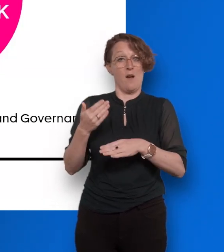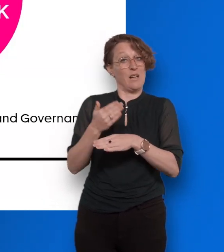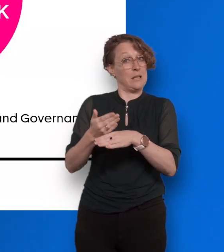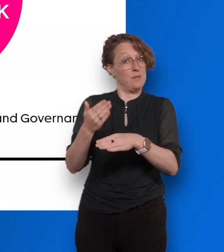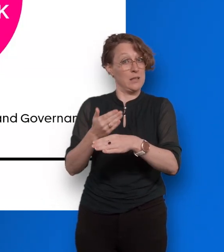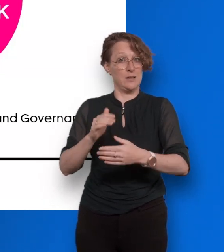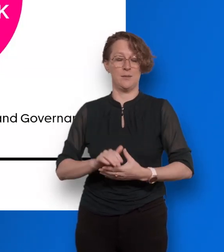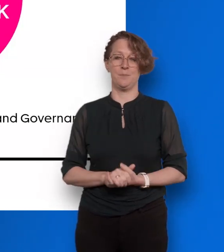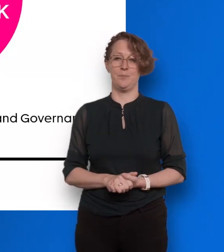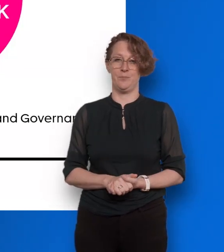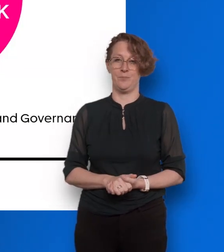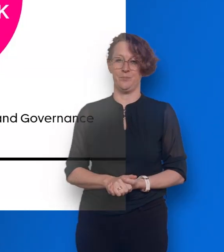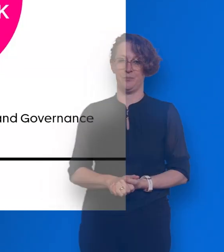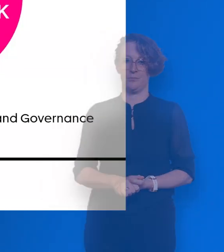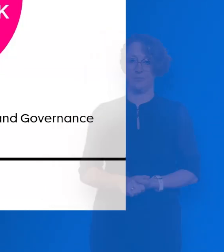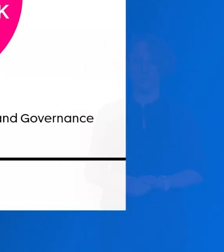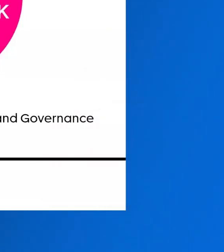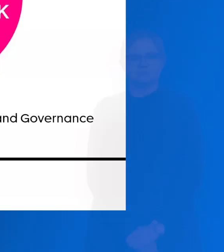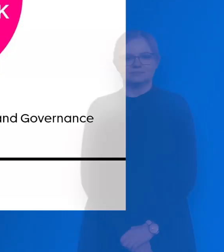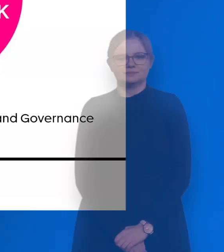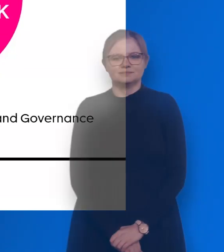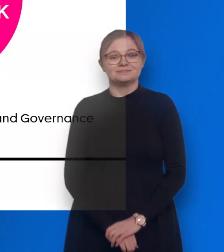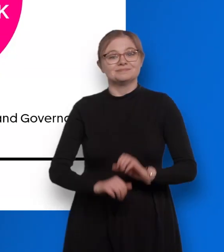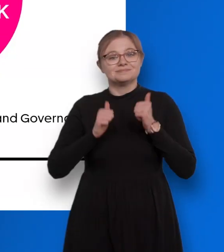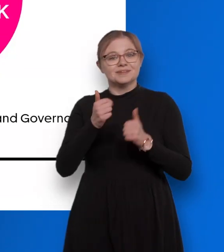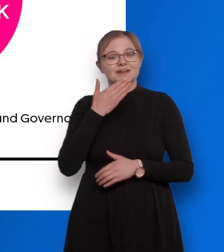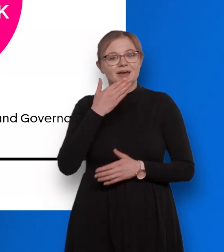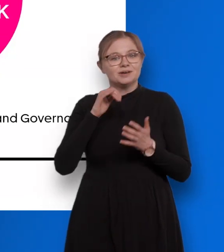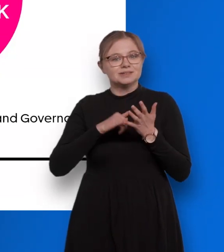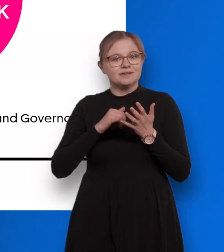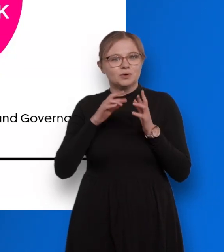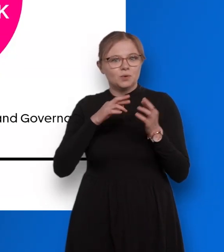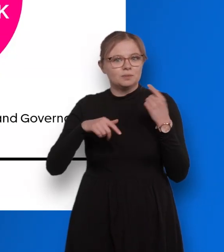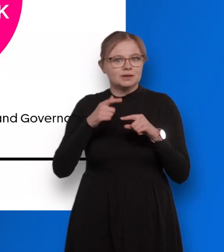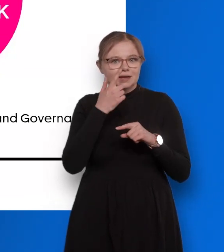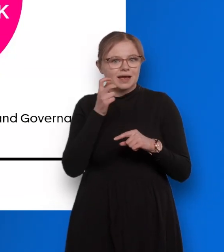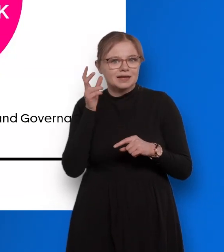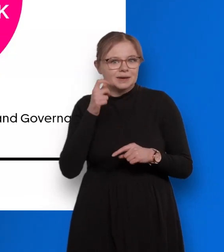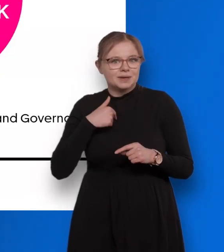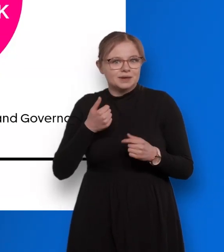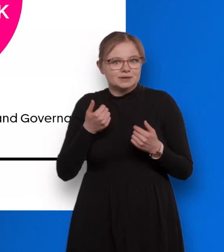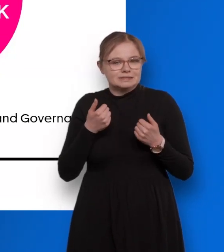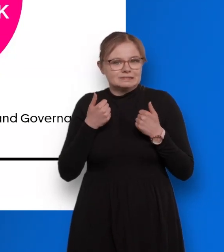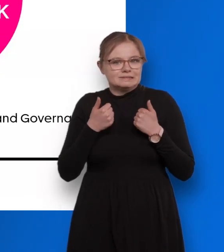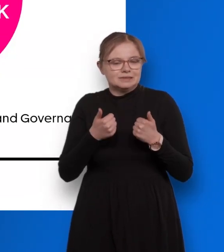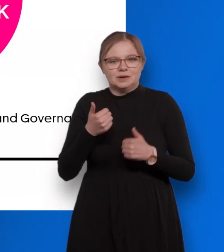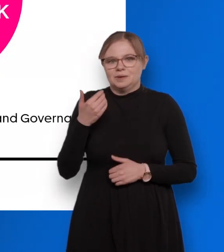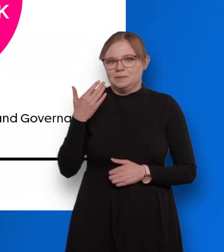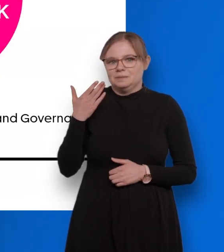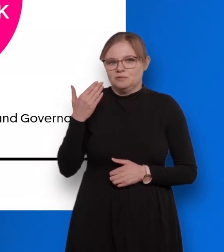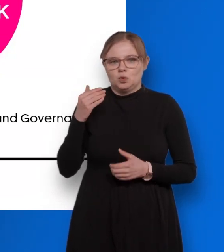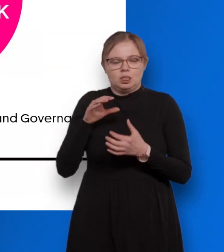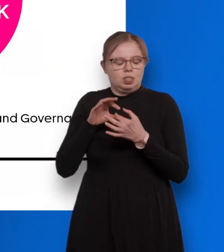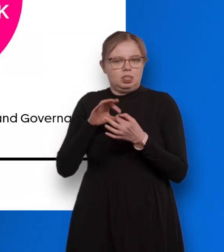evaluations of their effectiveness. Thanks, Stefanie. I hope that I'm audible okay. I know I had connection issues earlier. So good morning,